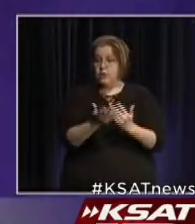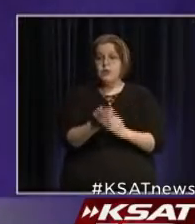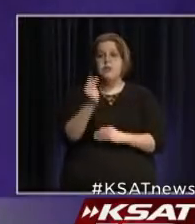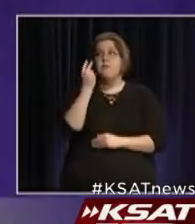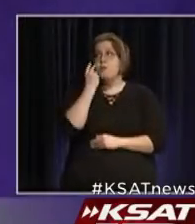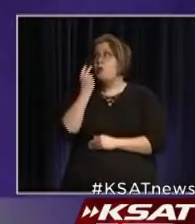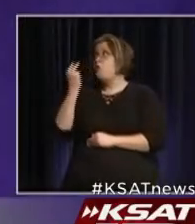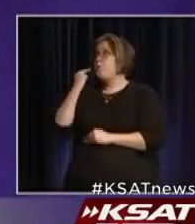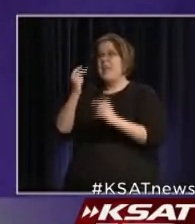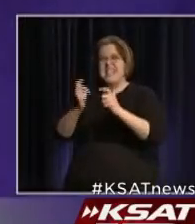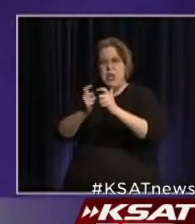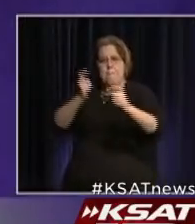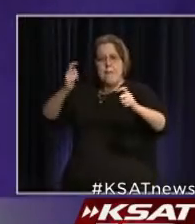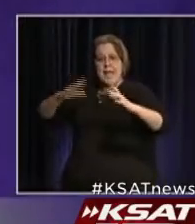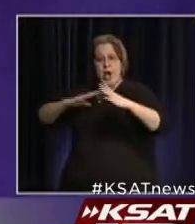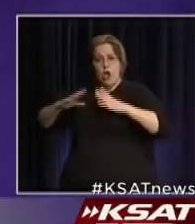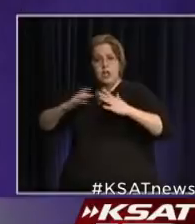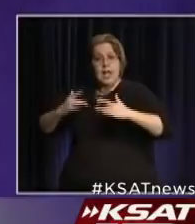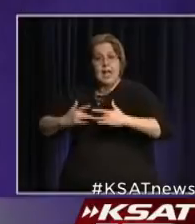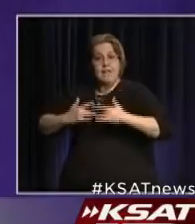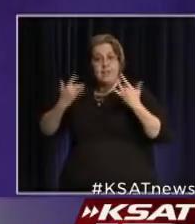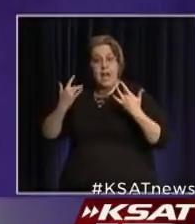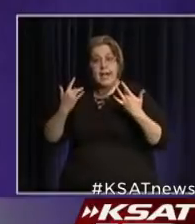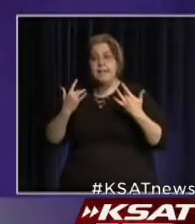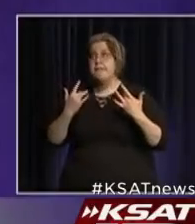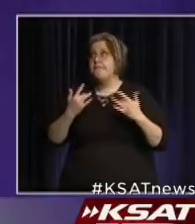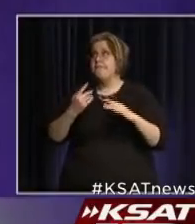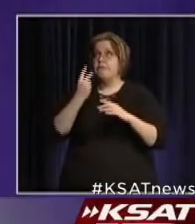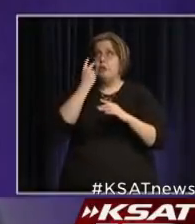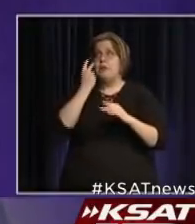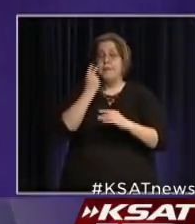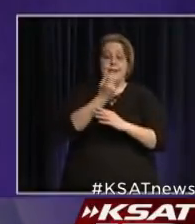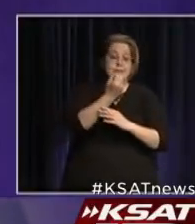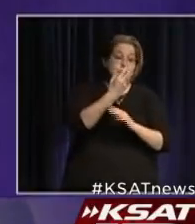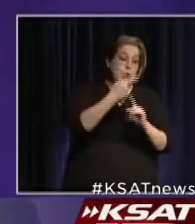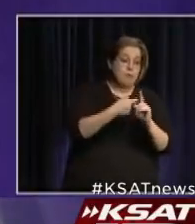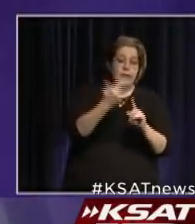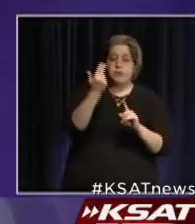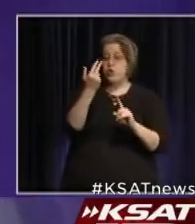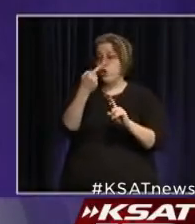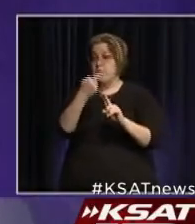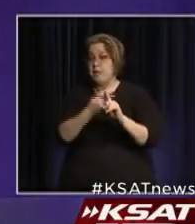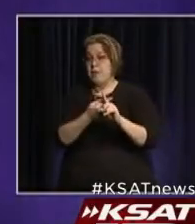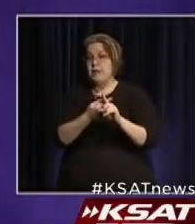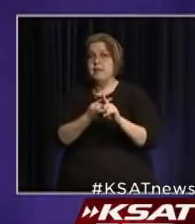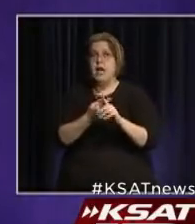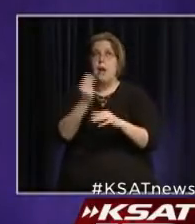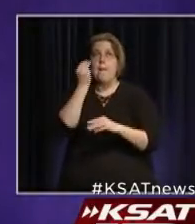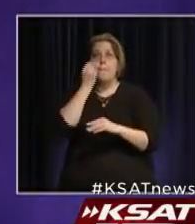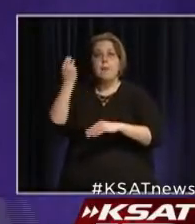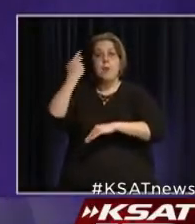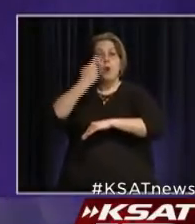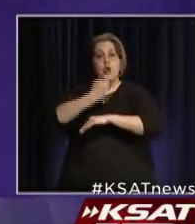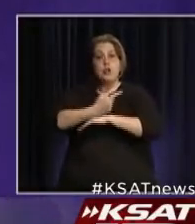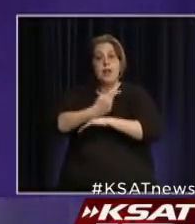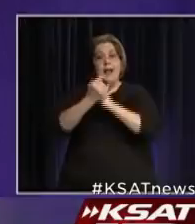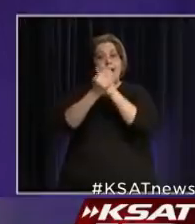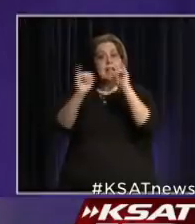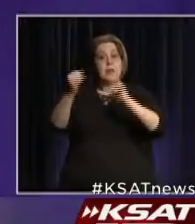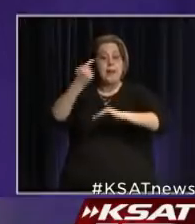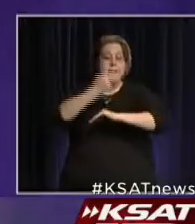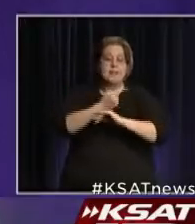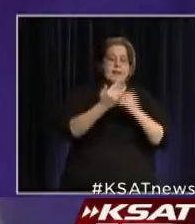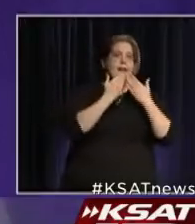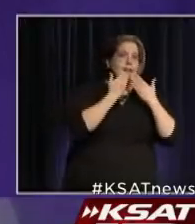the major holiday events going back 12, 13 months ago, to Memorial Day, Independence Day,